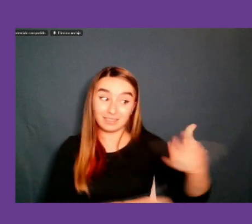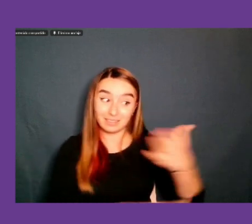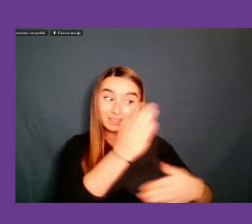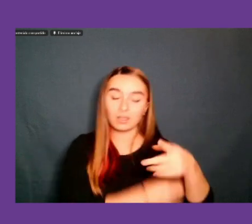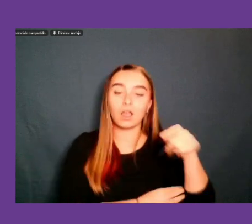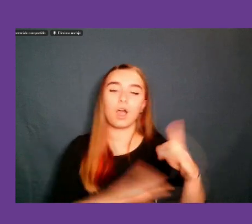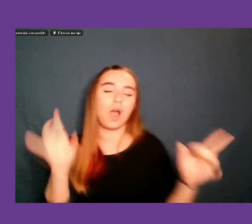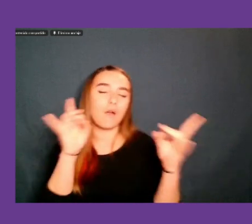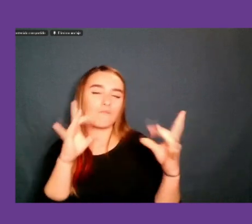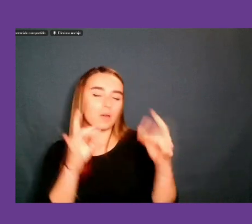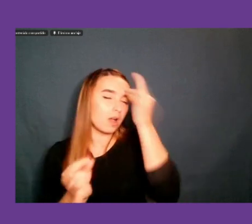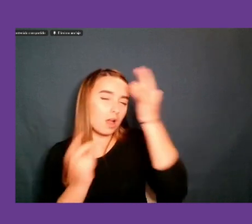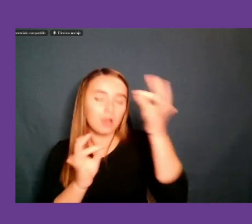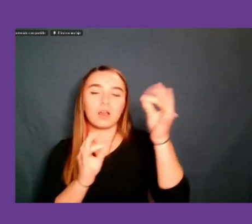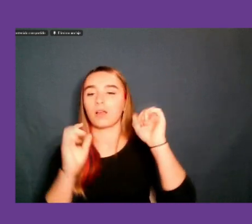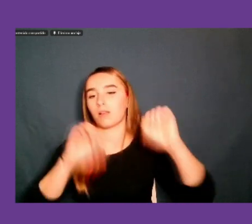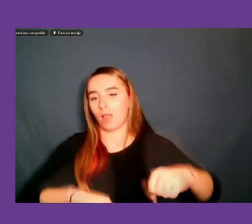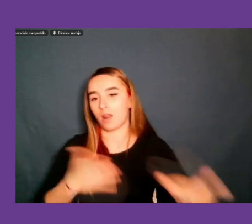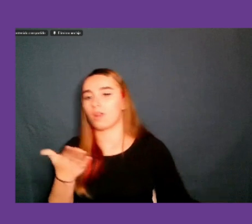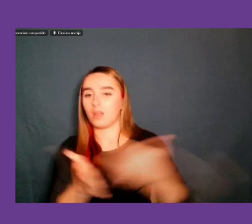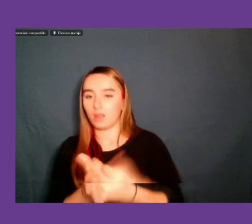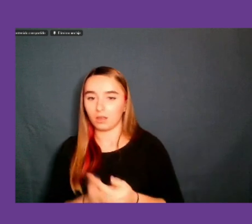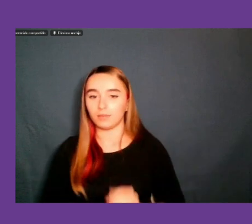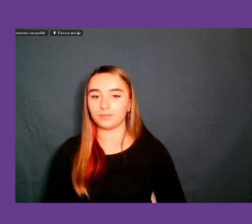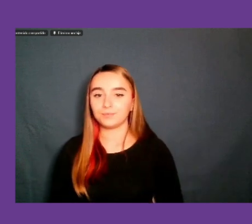feedback on specific products and services.